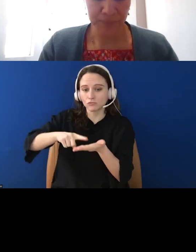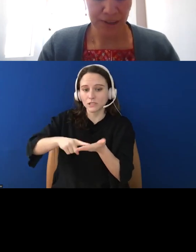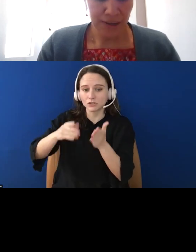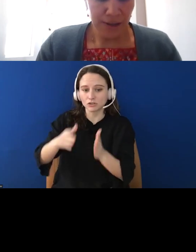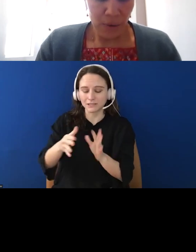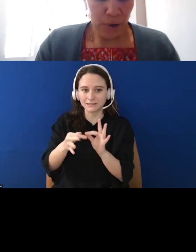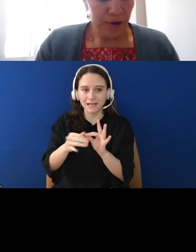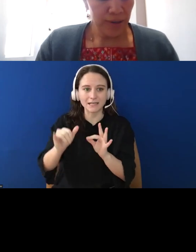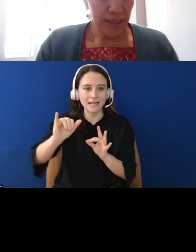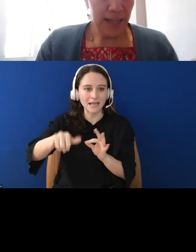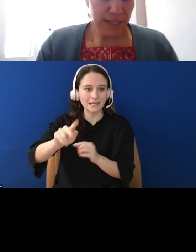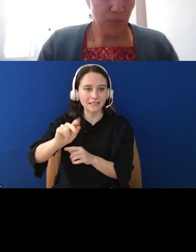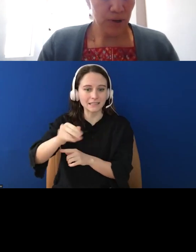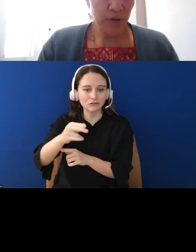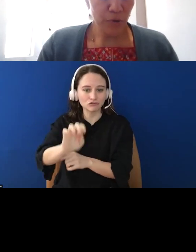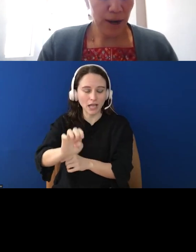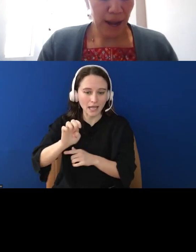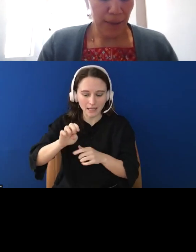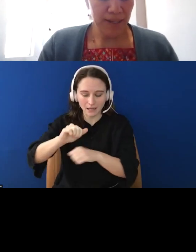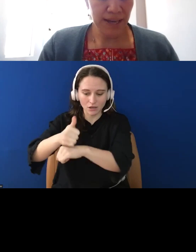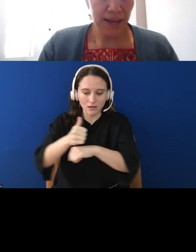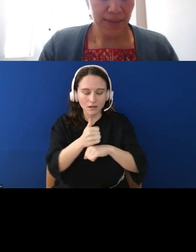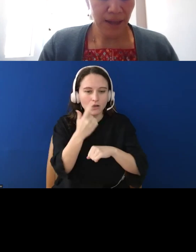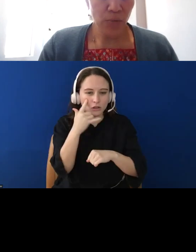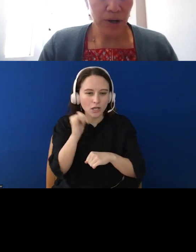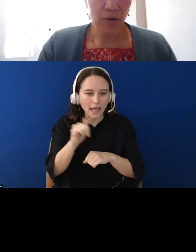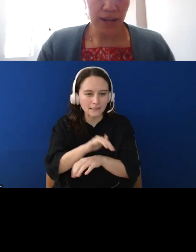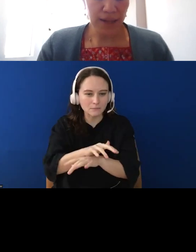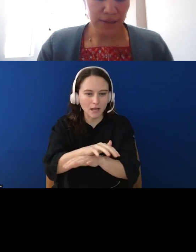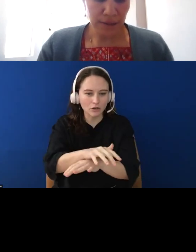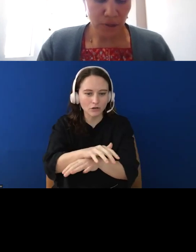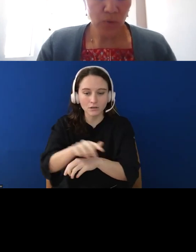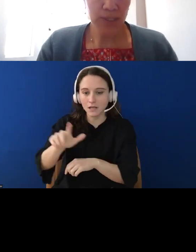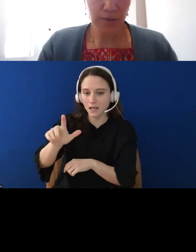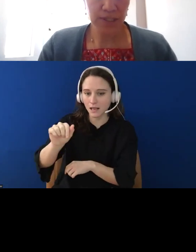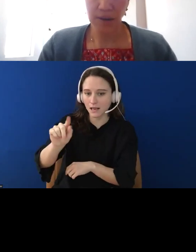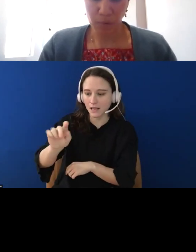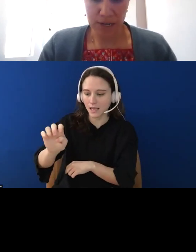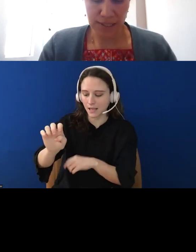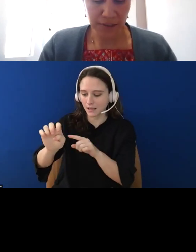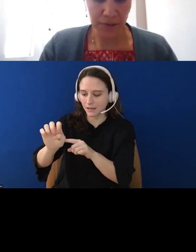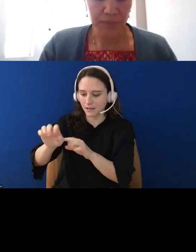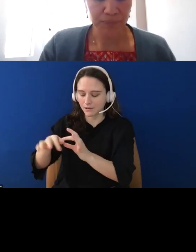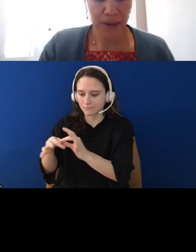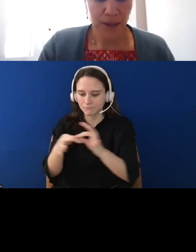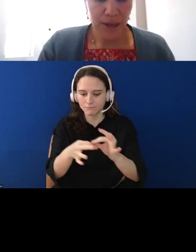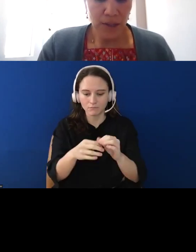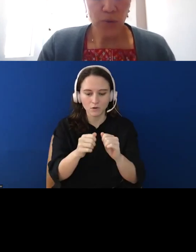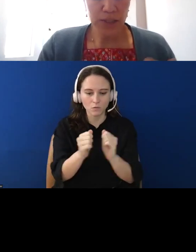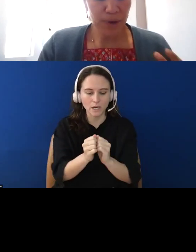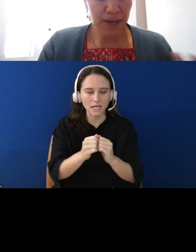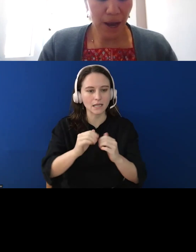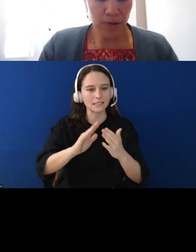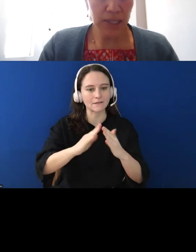spider, where the legs were the rural hamlets that were connected to a civic ceremonial center.